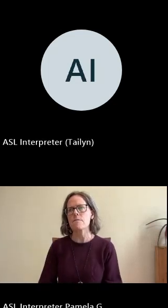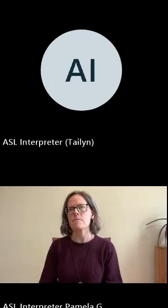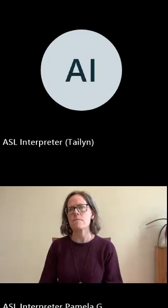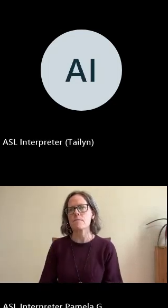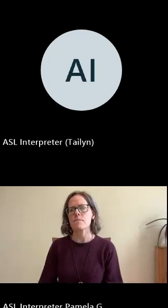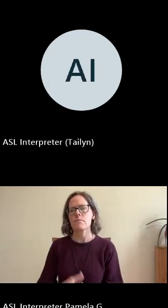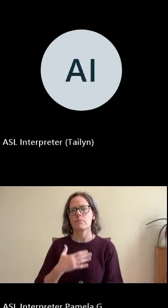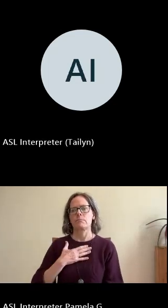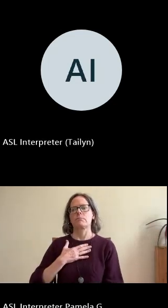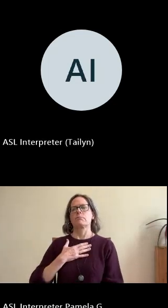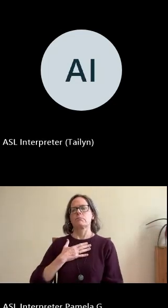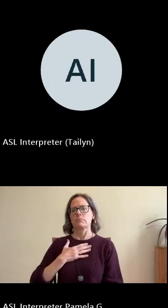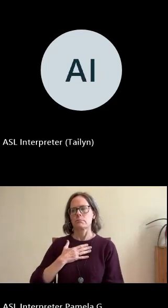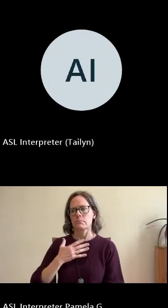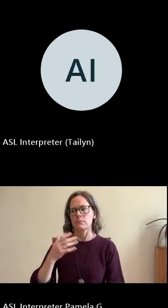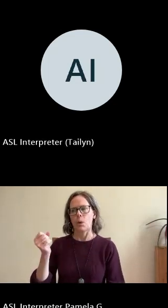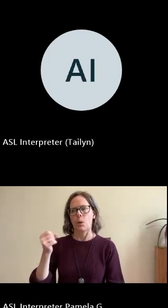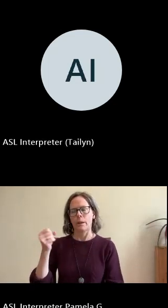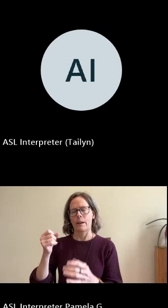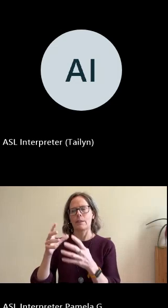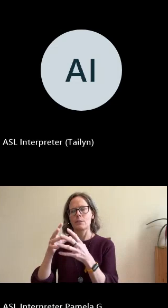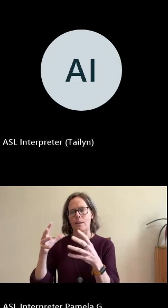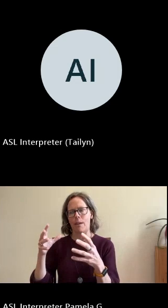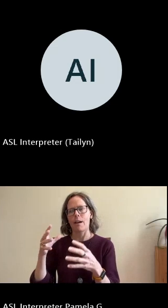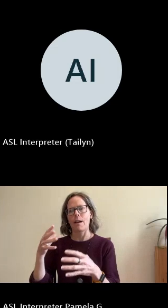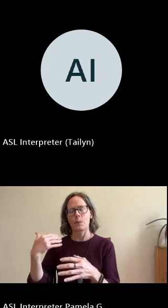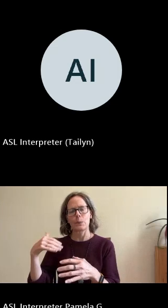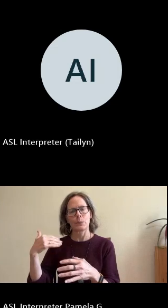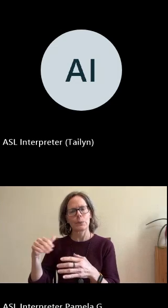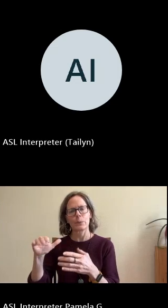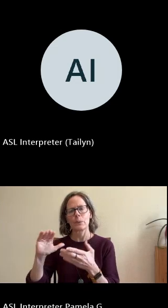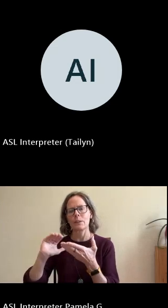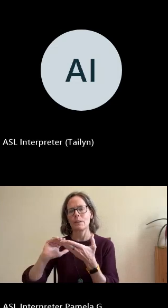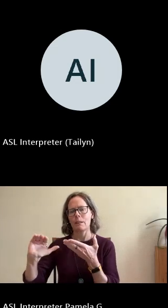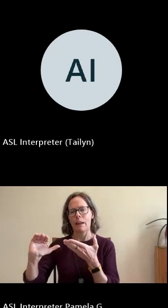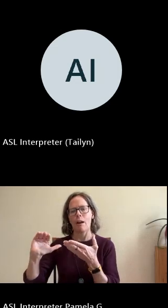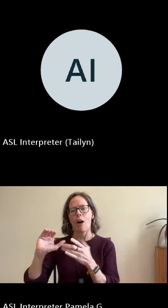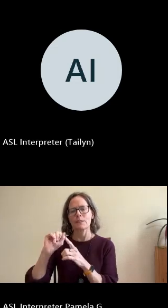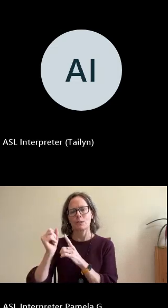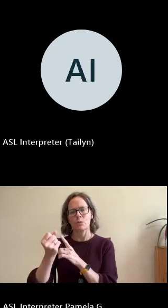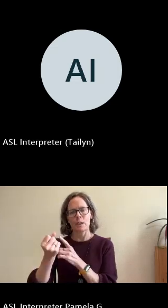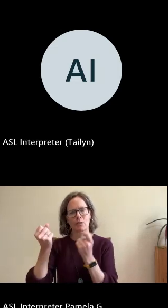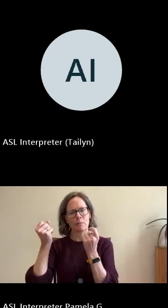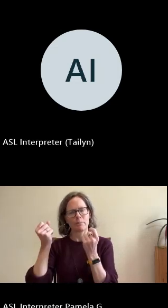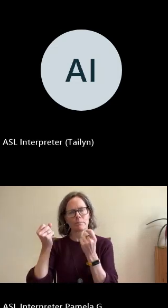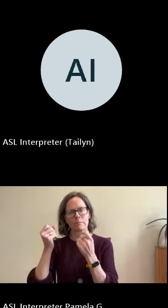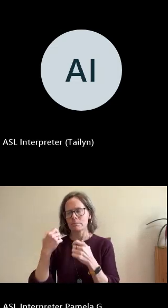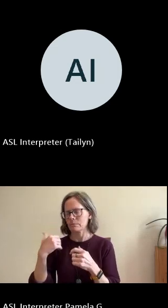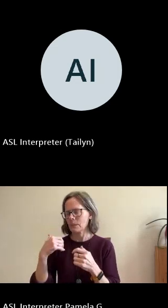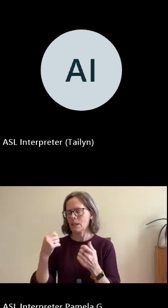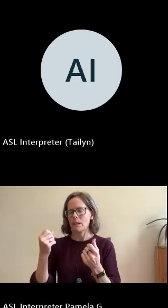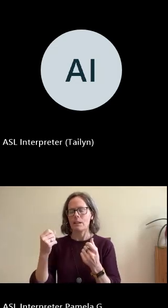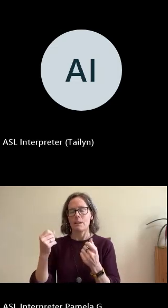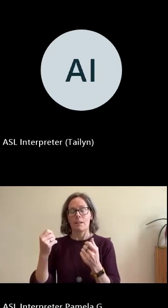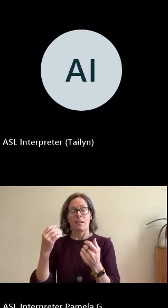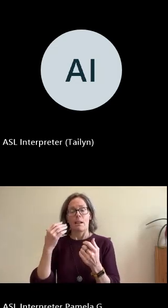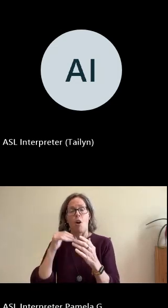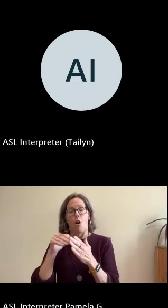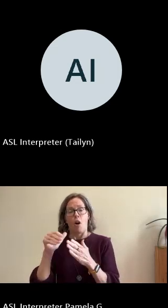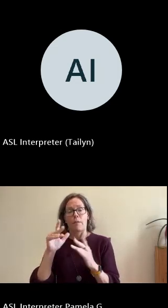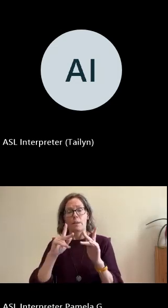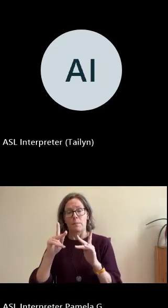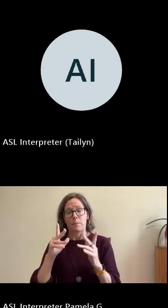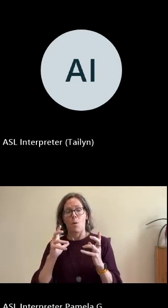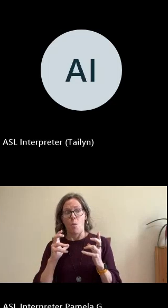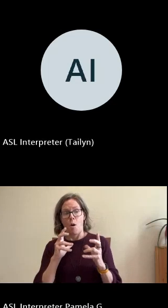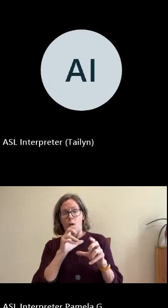Oh my gosh, yeah. There's a lot of layoff situations here, and I know people do come to the state because oftentimes when I'm